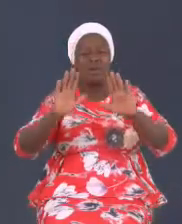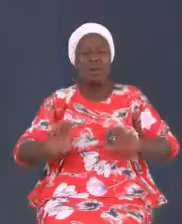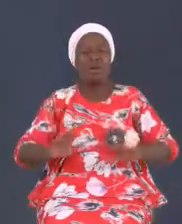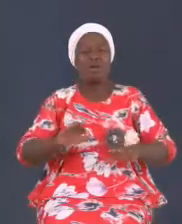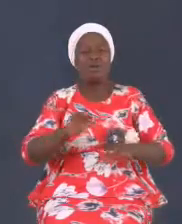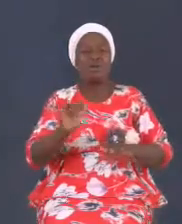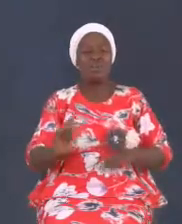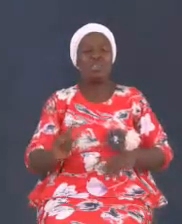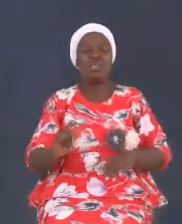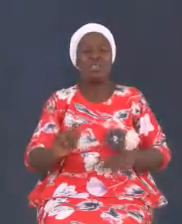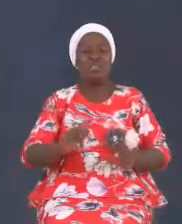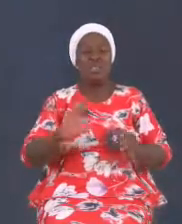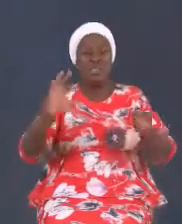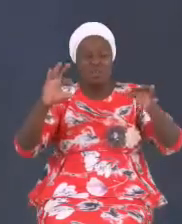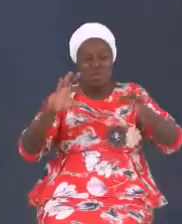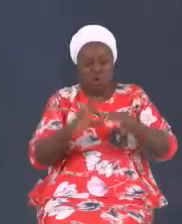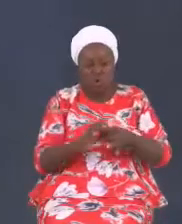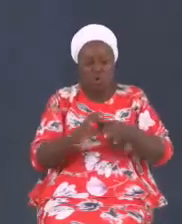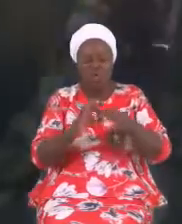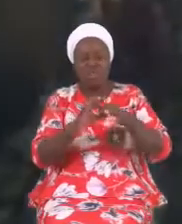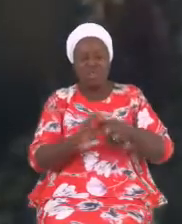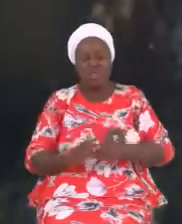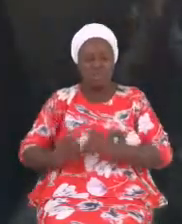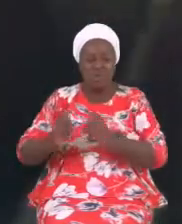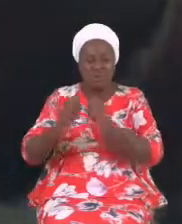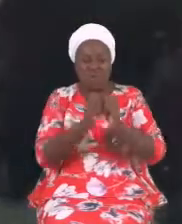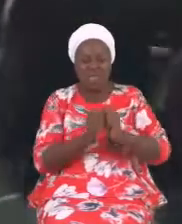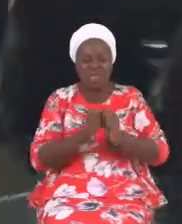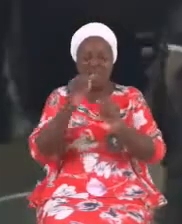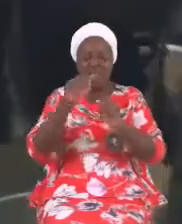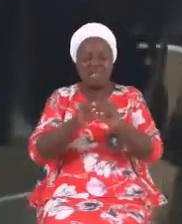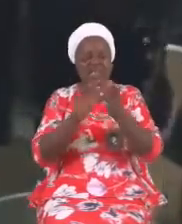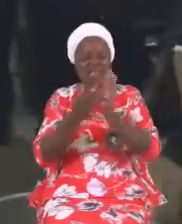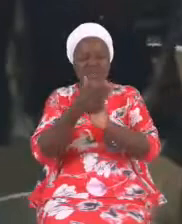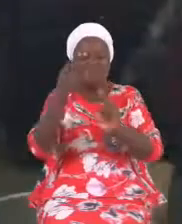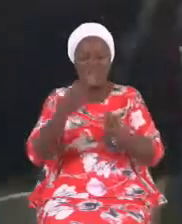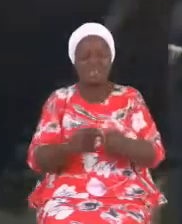joined together in Jesus' name.